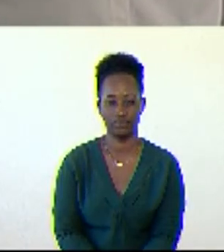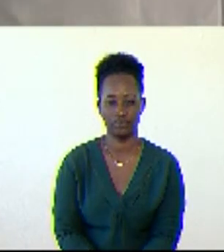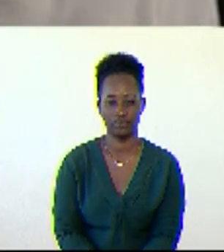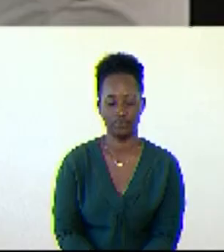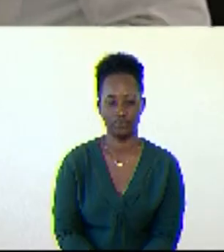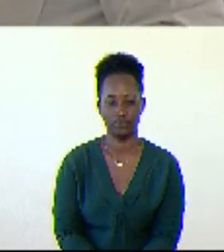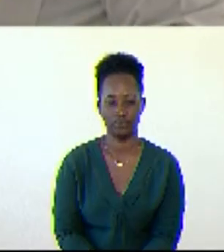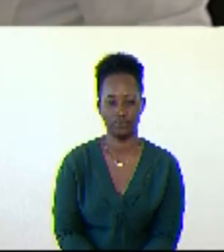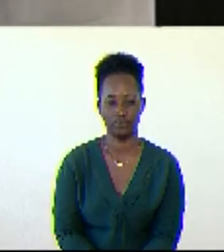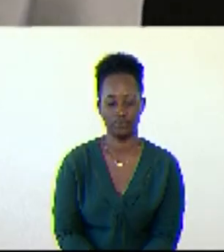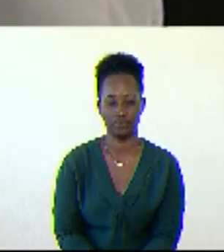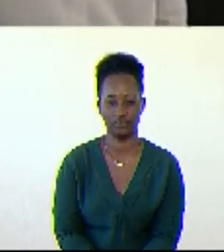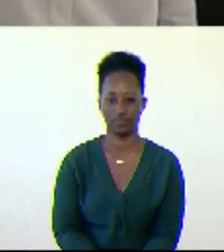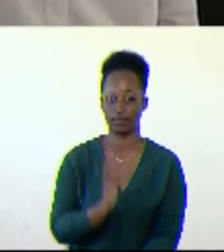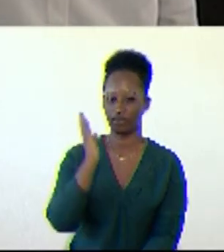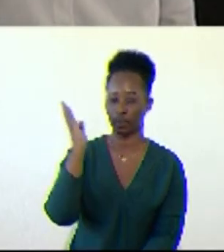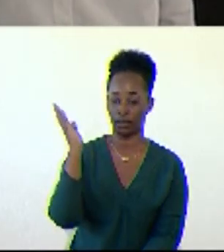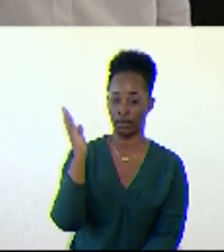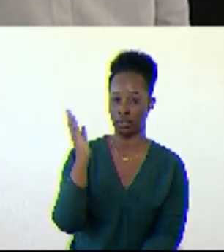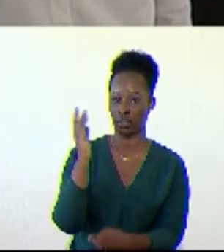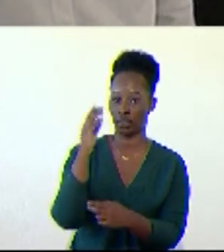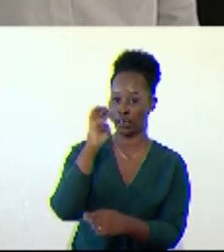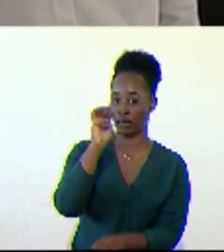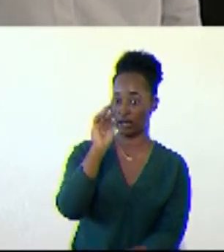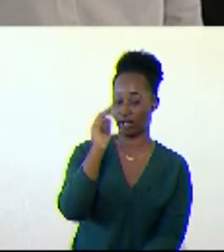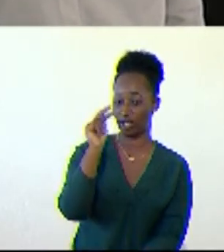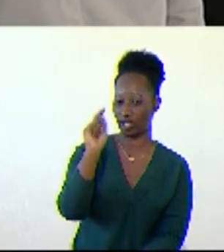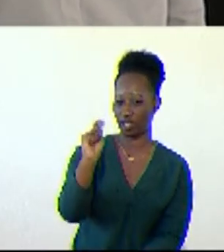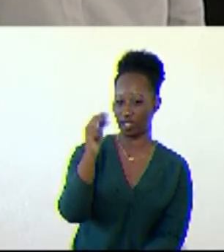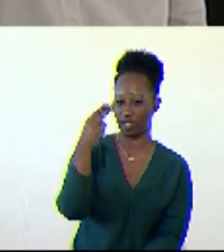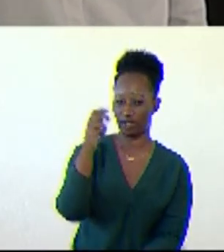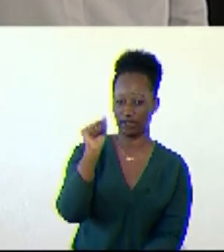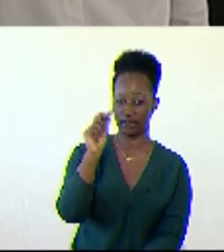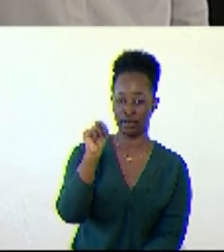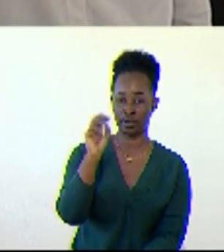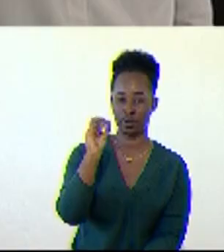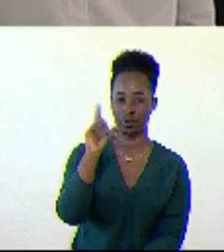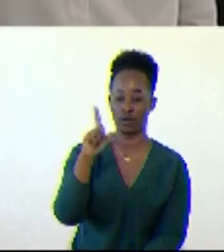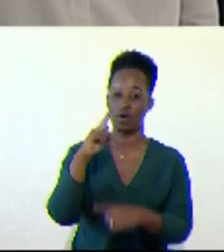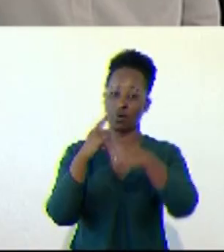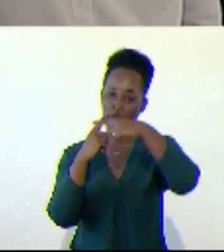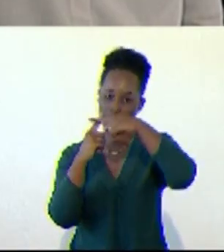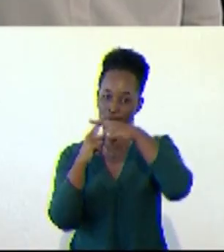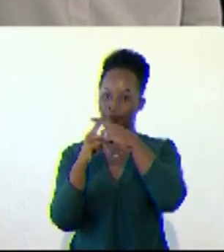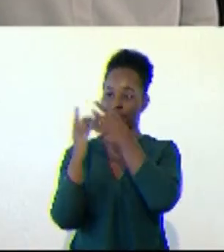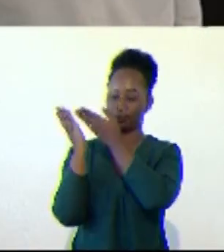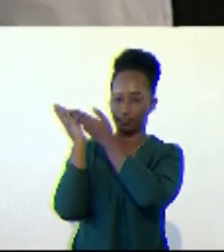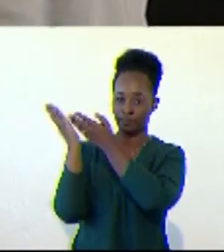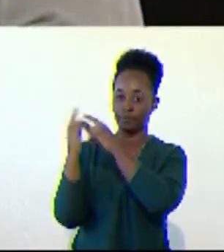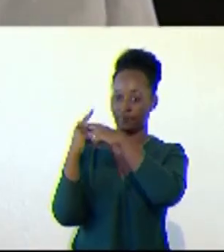CH3CH2OH. This is ethanol plus sodium chloride and